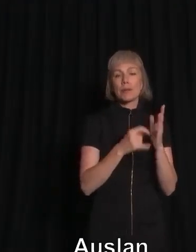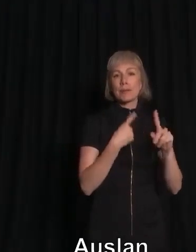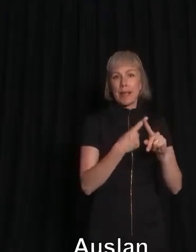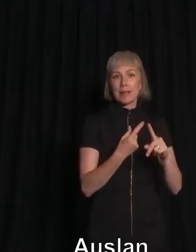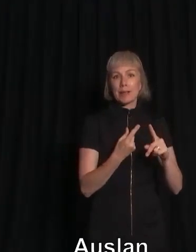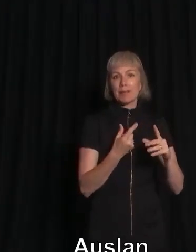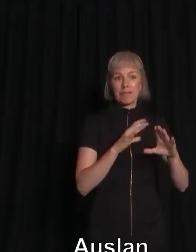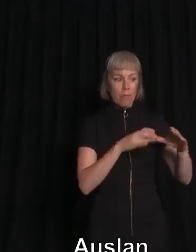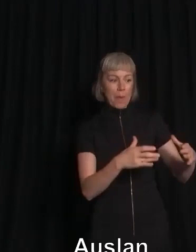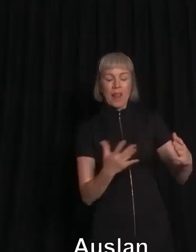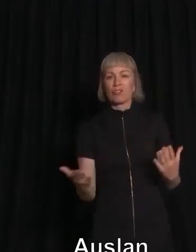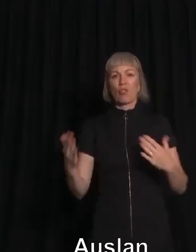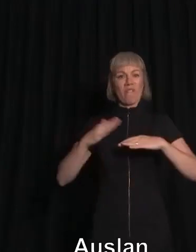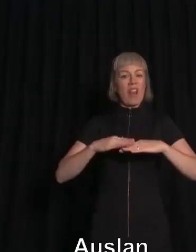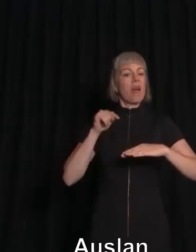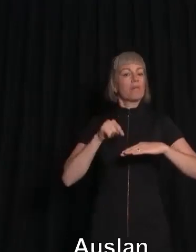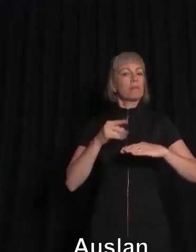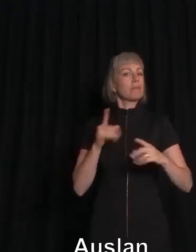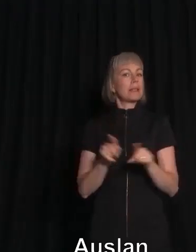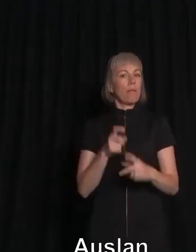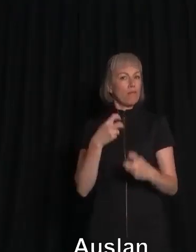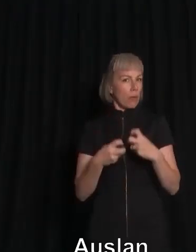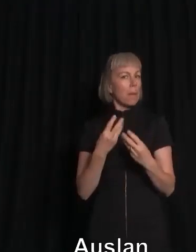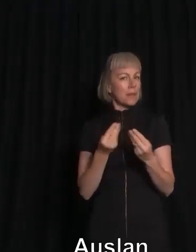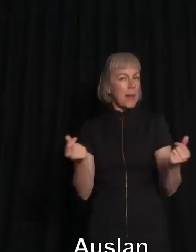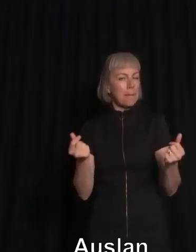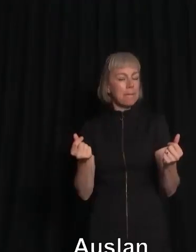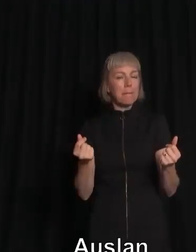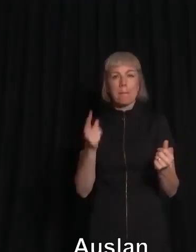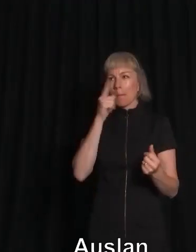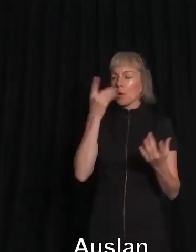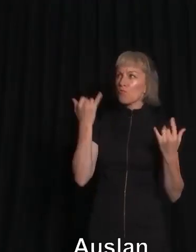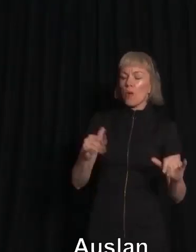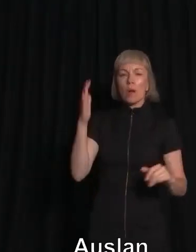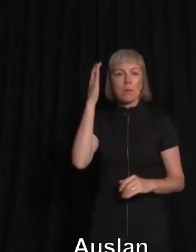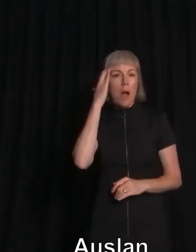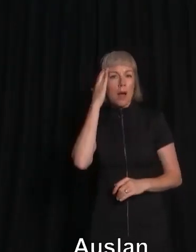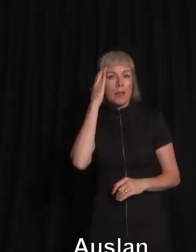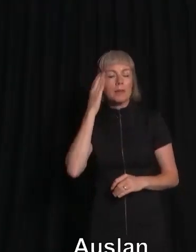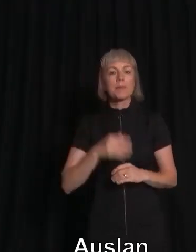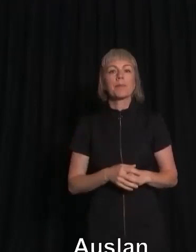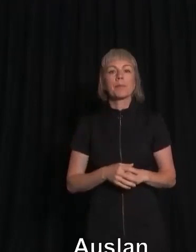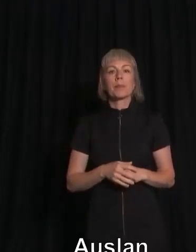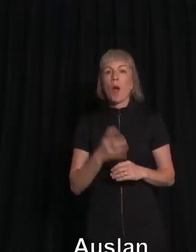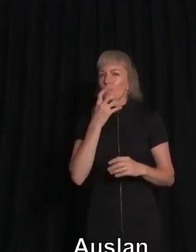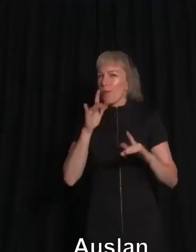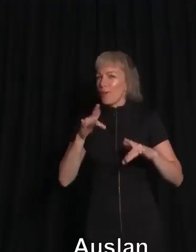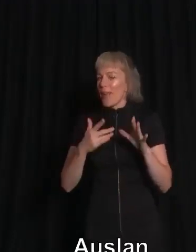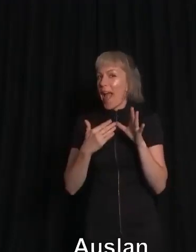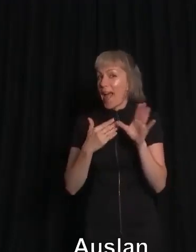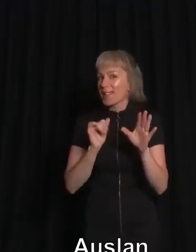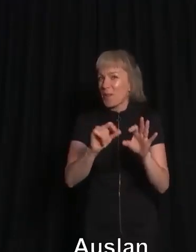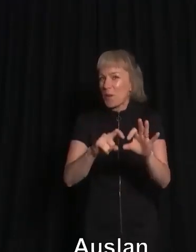key. And just to comment very, very quickly on that, and sorry to not get to your question yet,